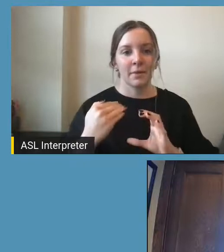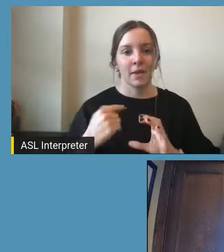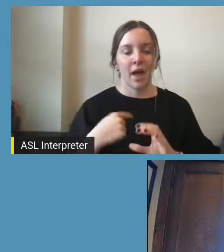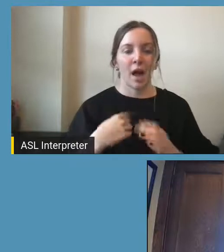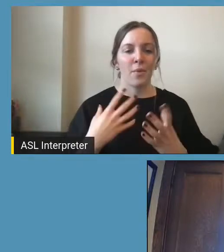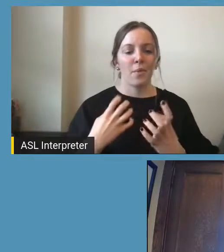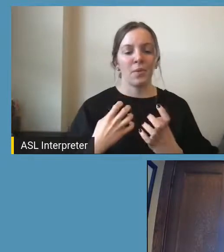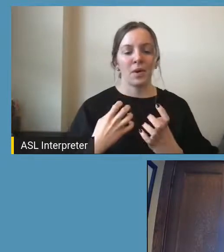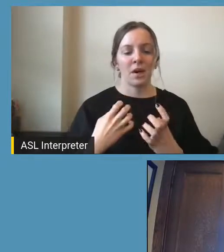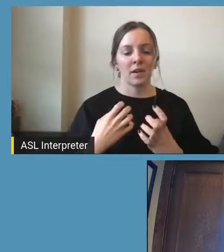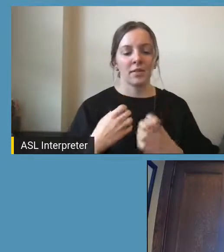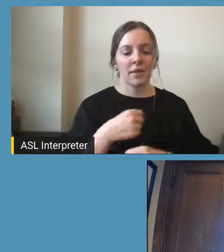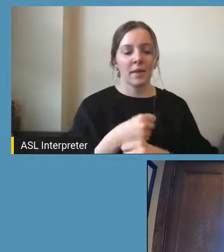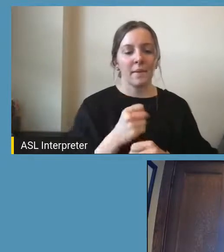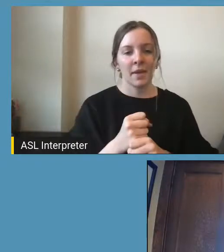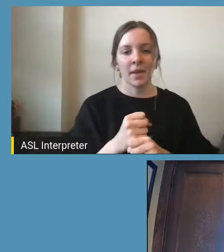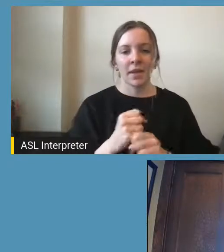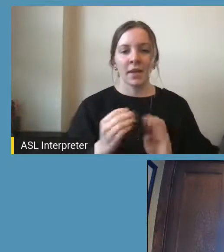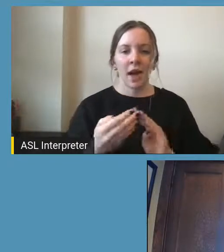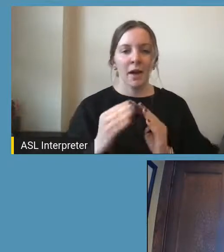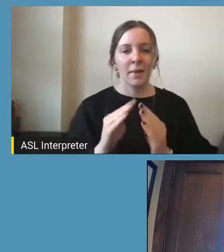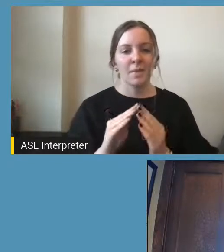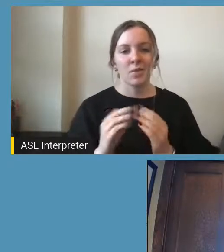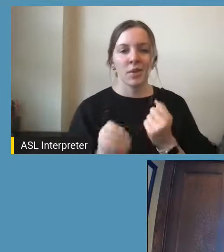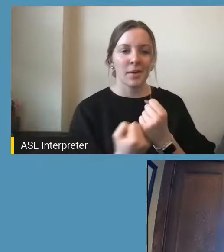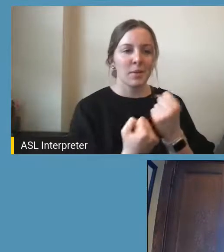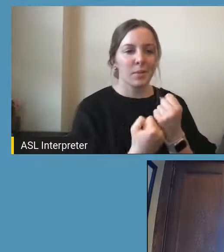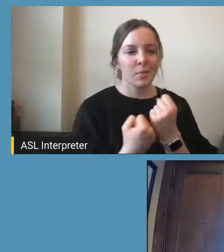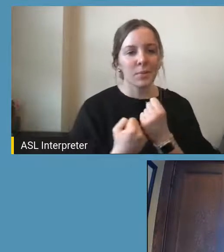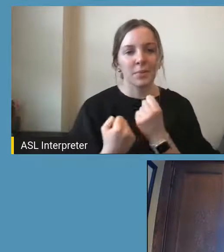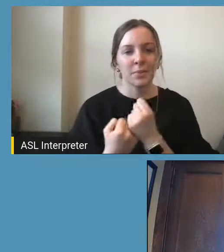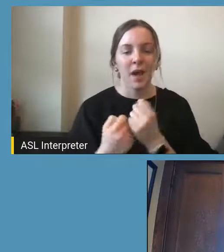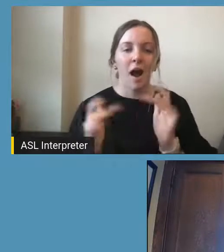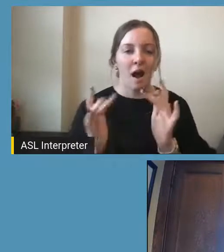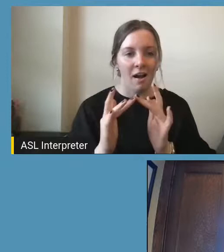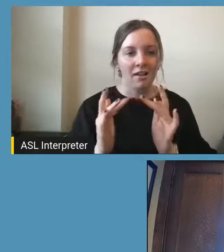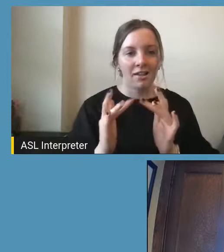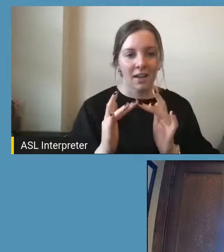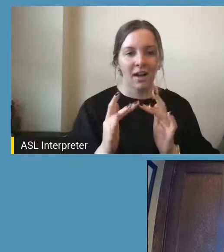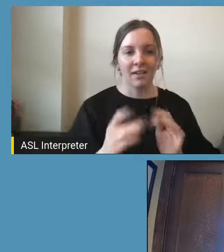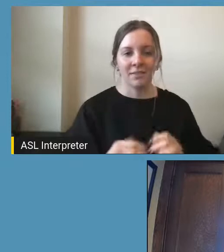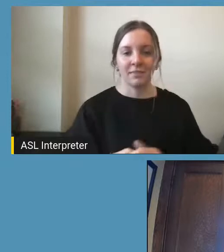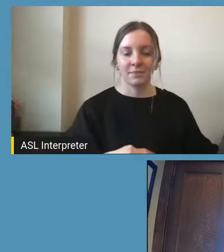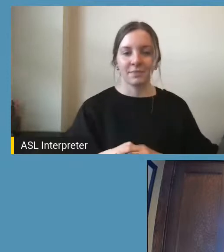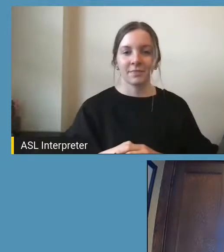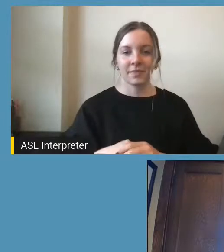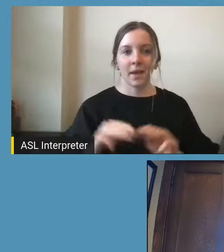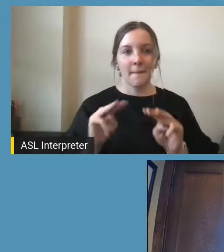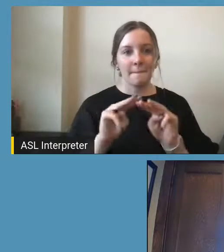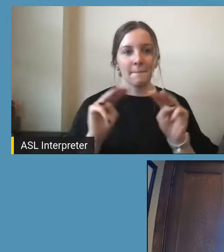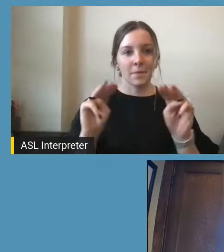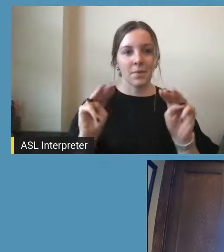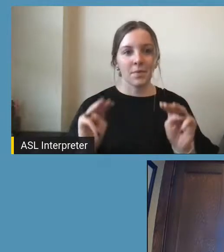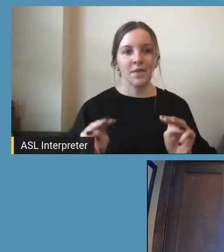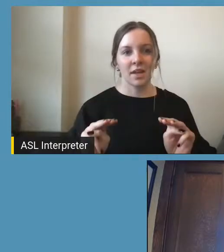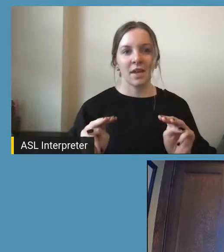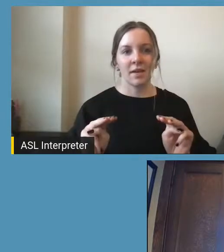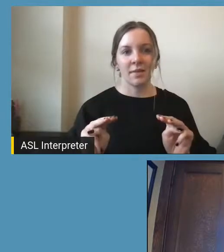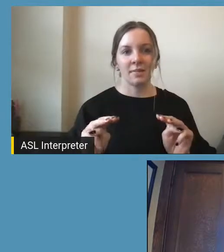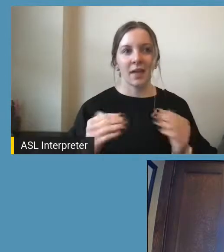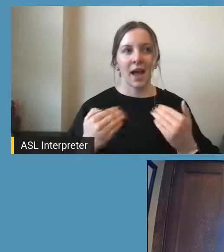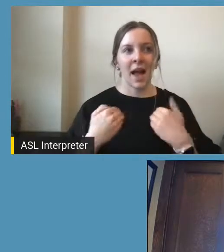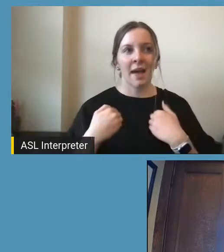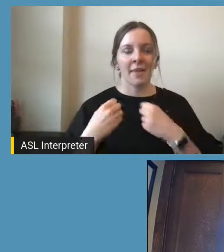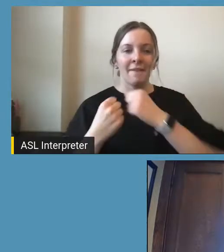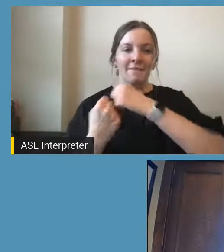online, and at the same time, the museum's built in many ways. What we really need is people